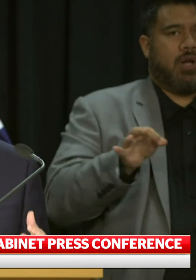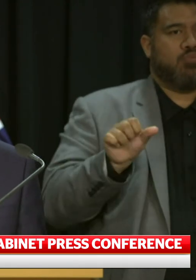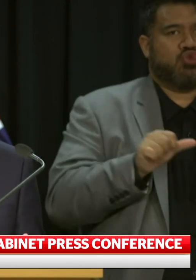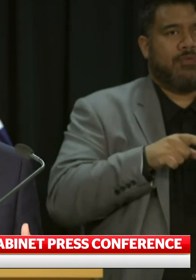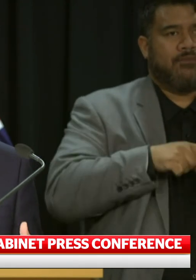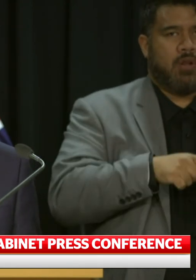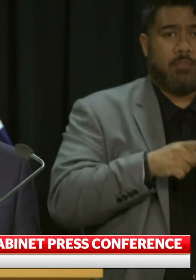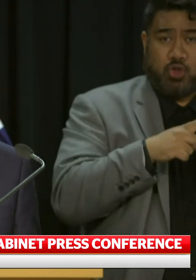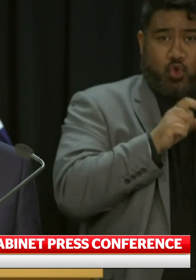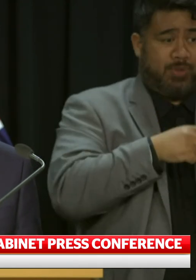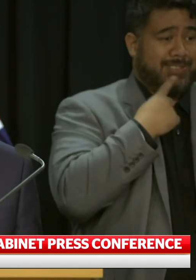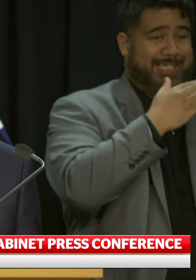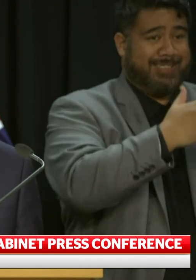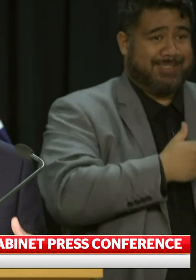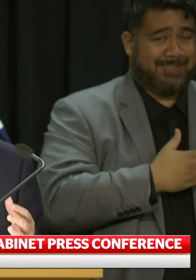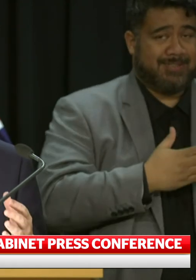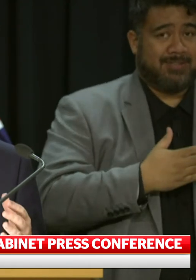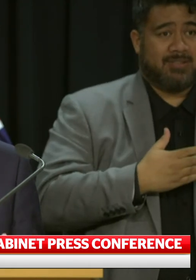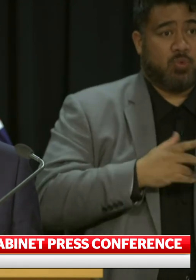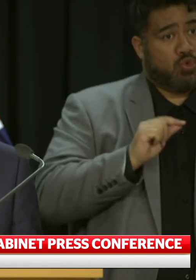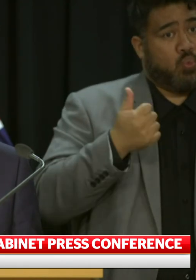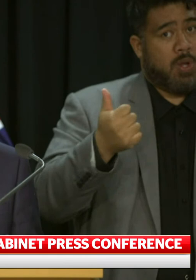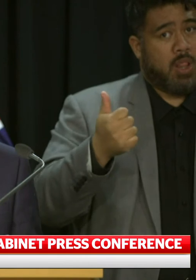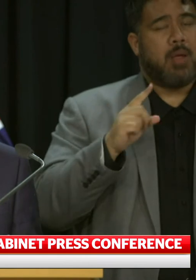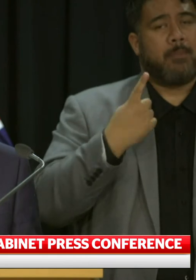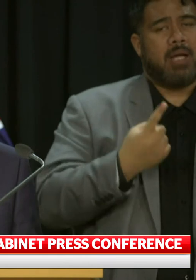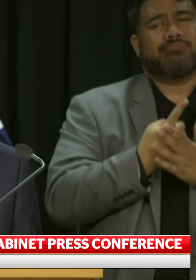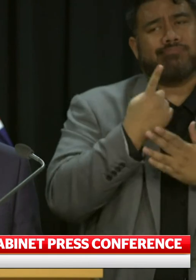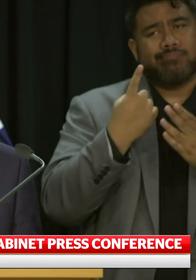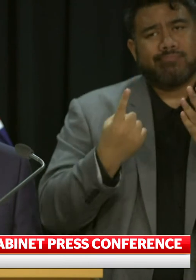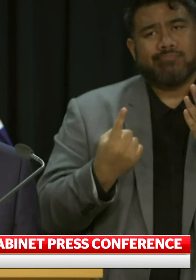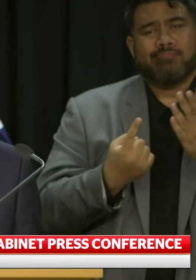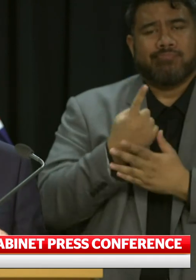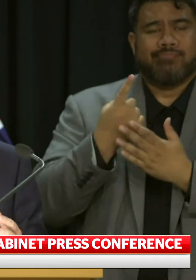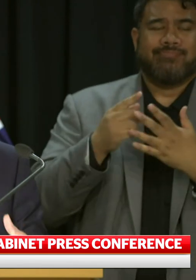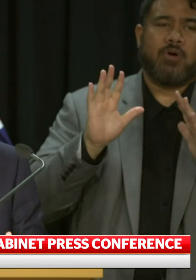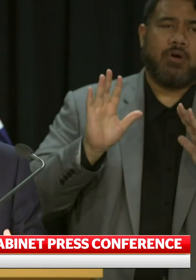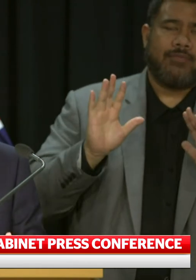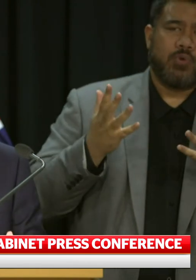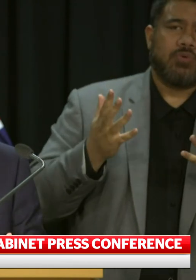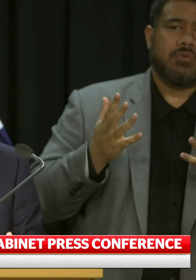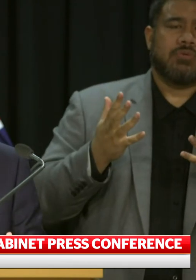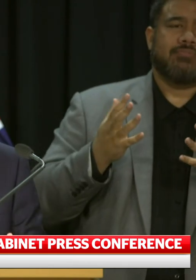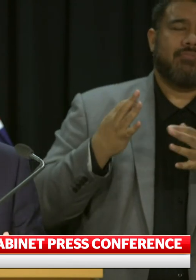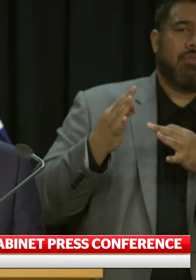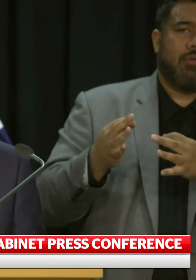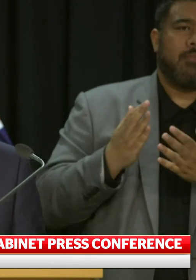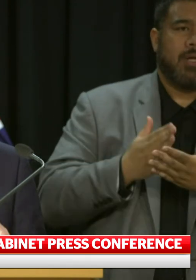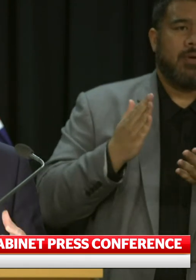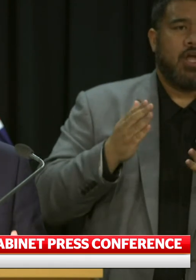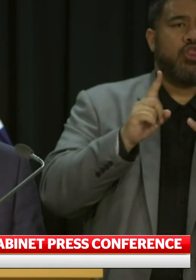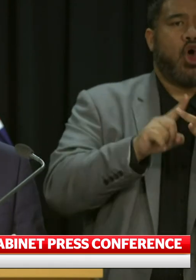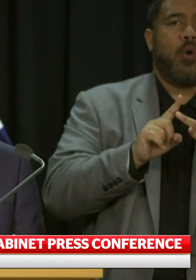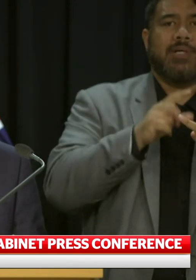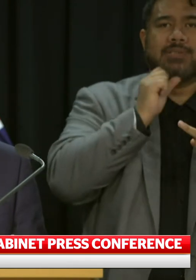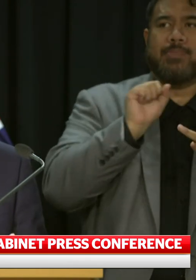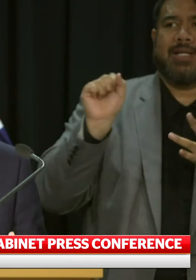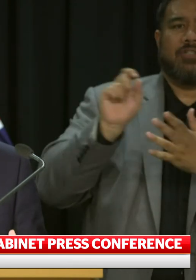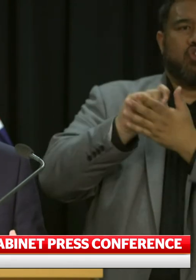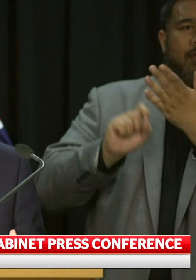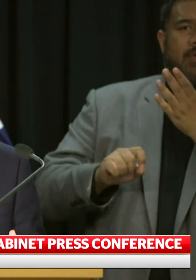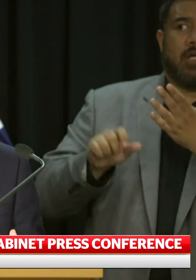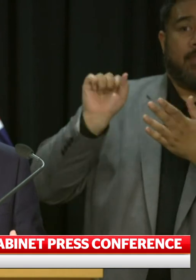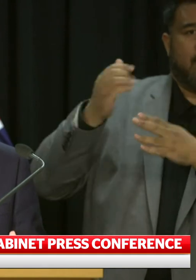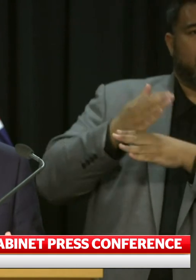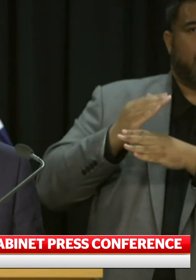Act. Very, very high levels of compliance. From time to time, there will be things that crop up. It's the job of the Ombudsman to follow those up and to make sure the